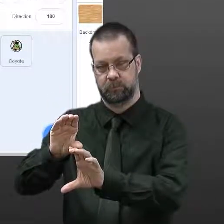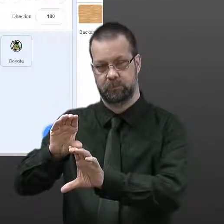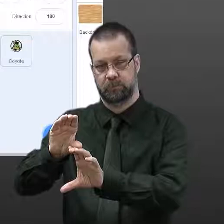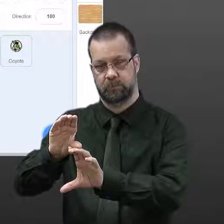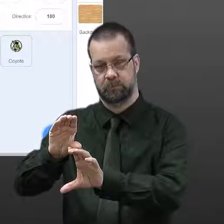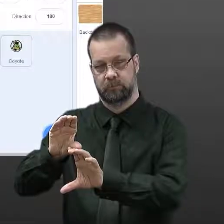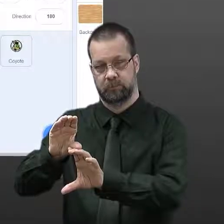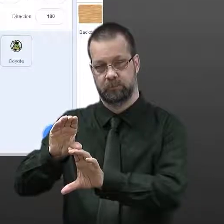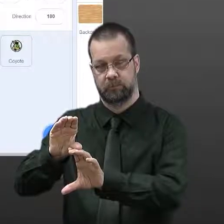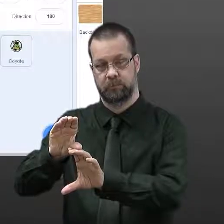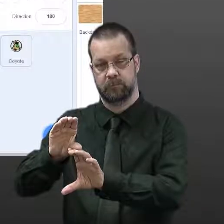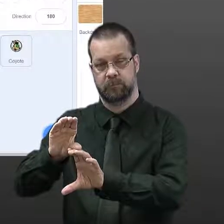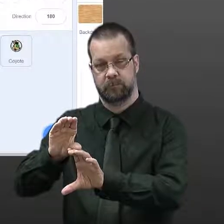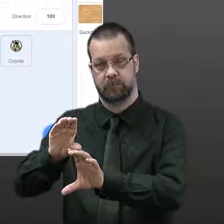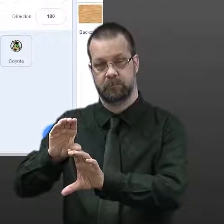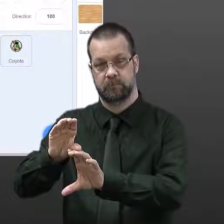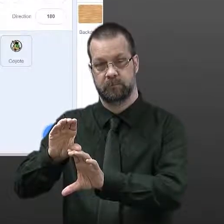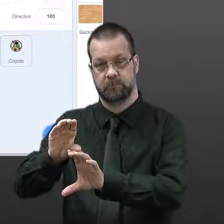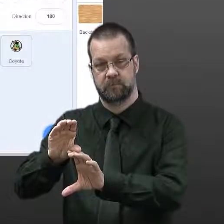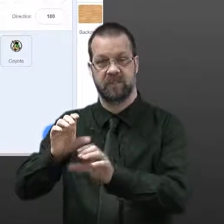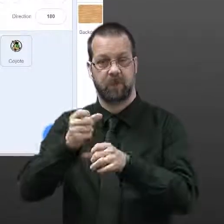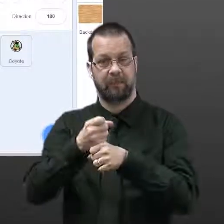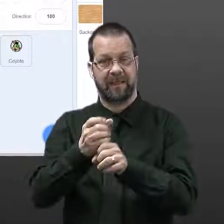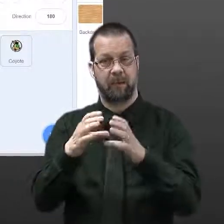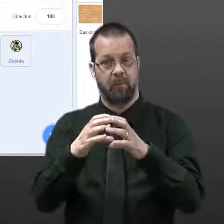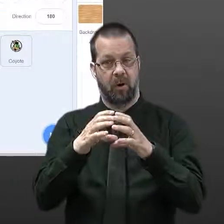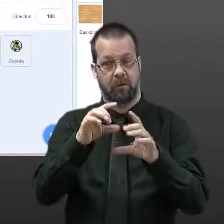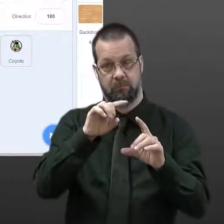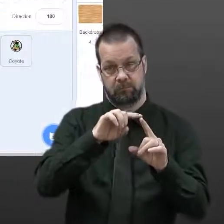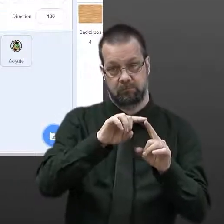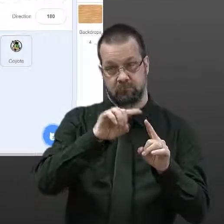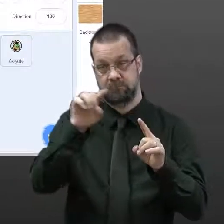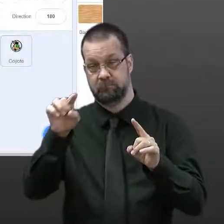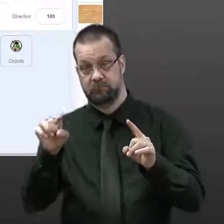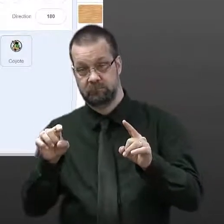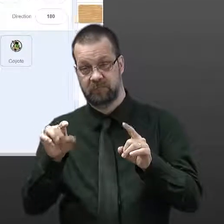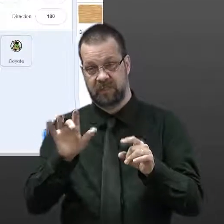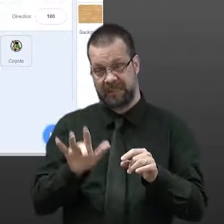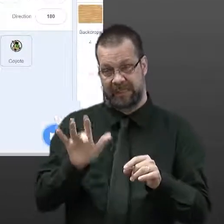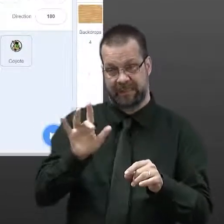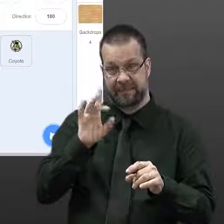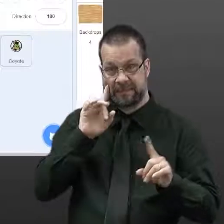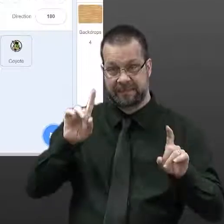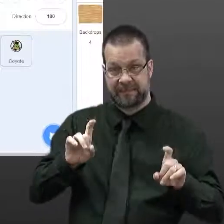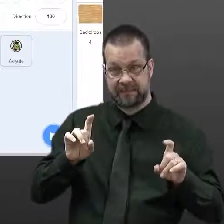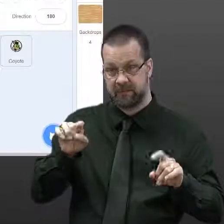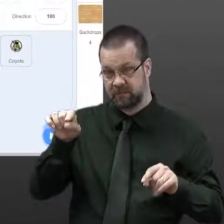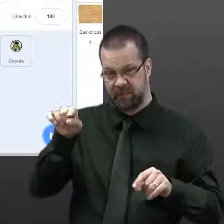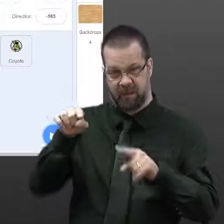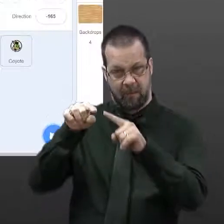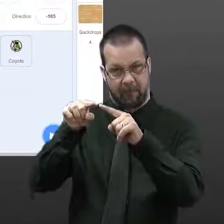will make sure that the ball drops like that. You can click on it once to see it happen.